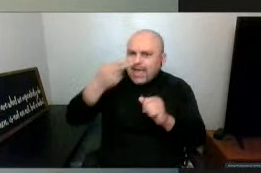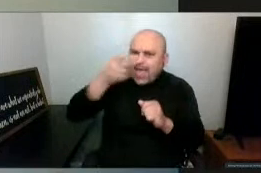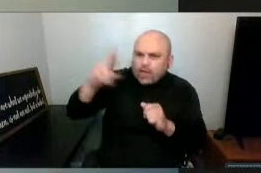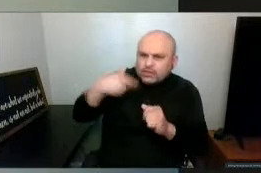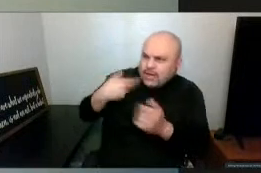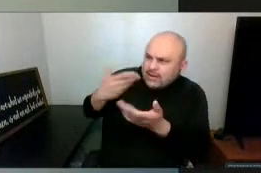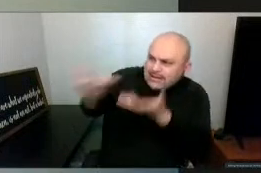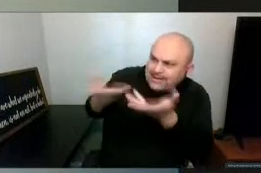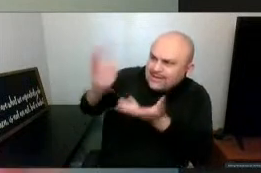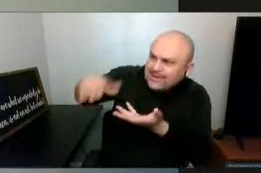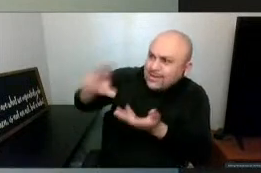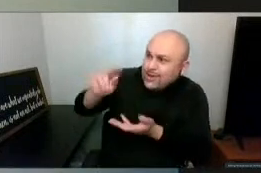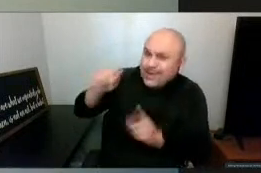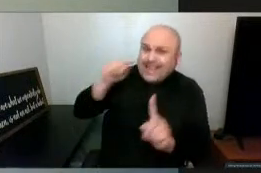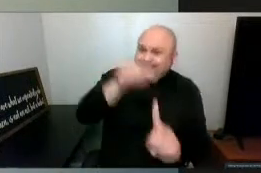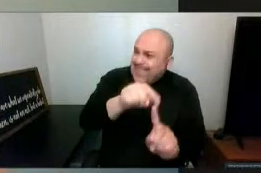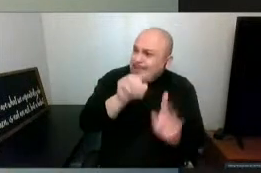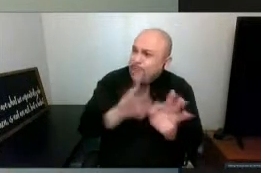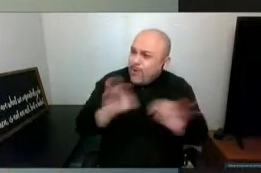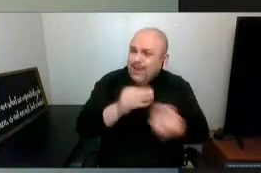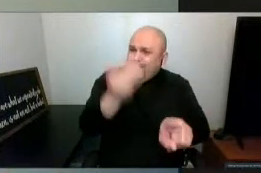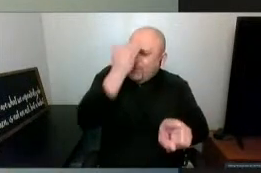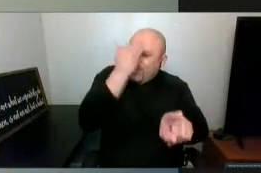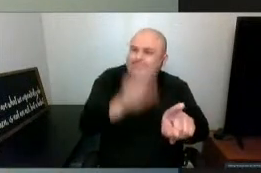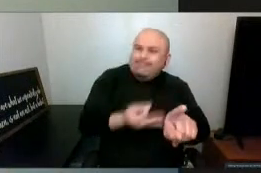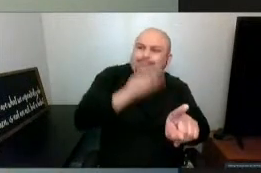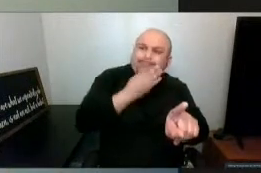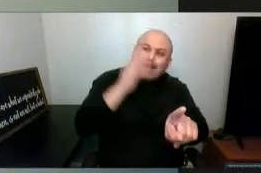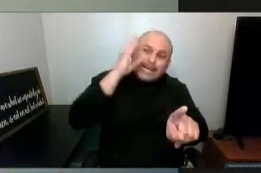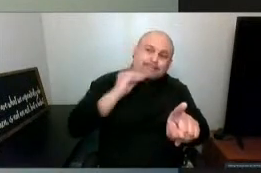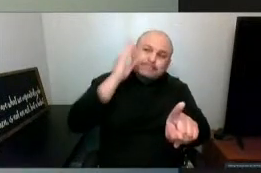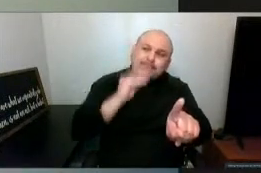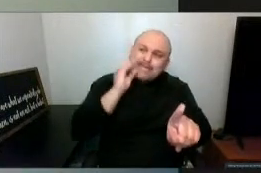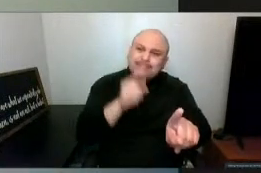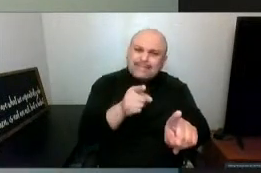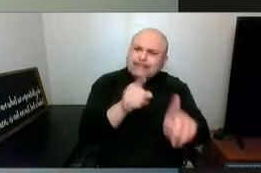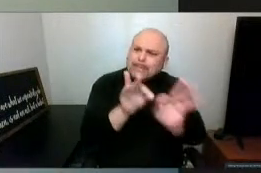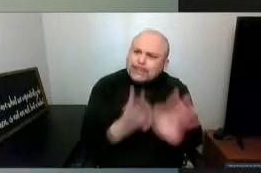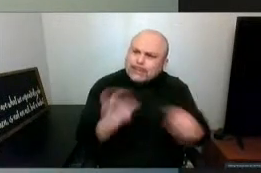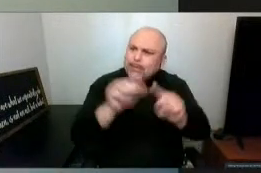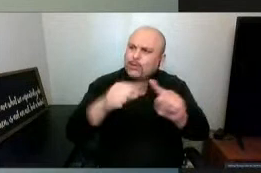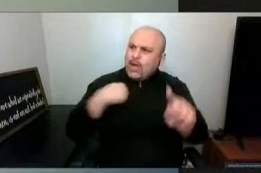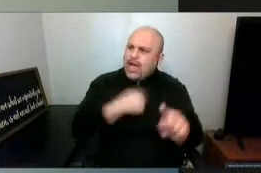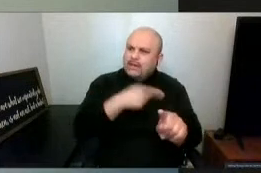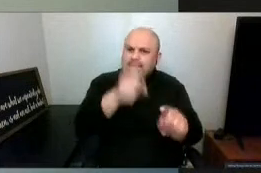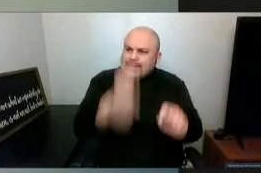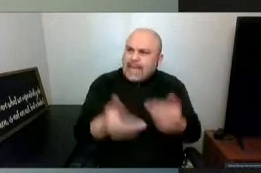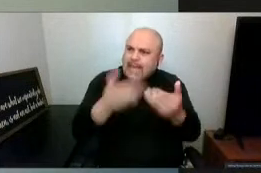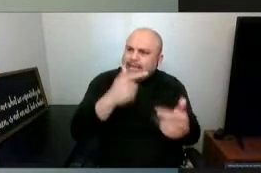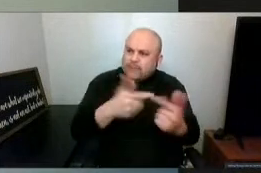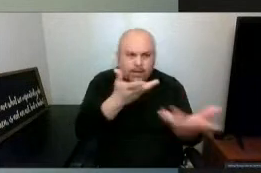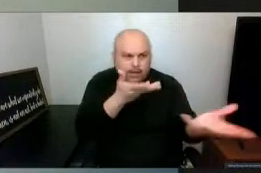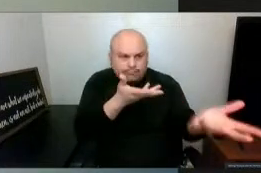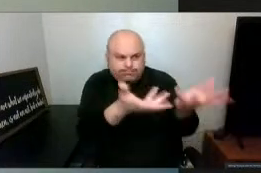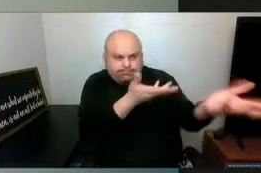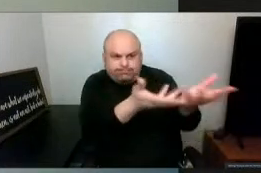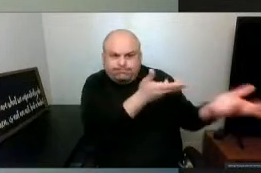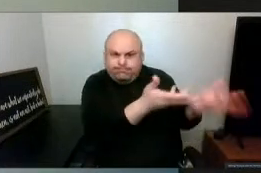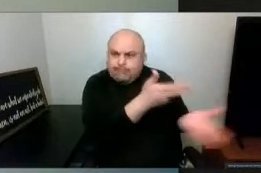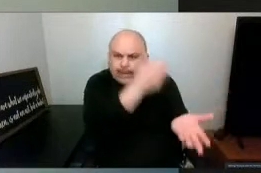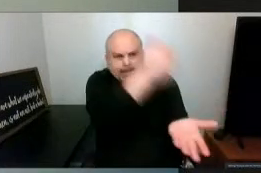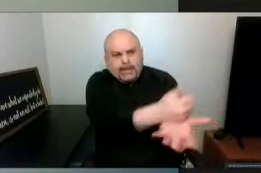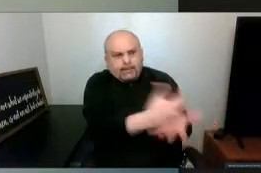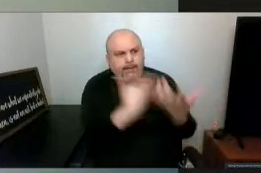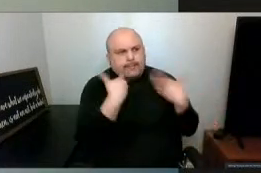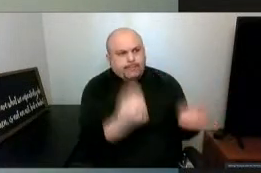a point where actually their lived experience is really valuable to us. It's essential for us to have them on our team to